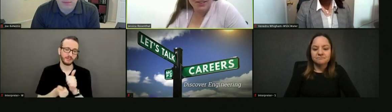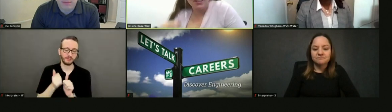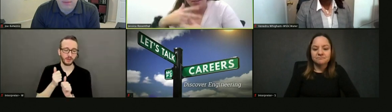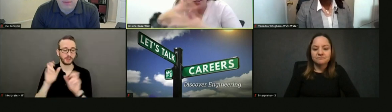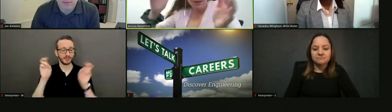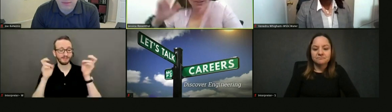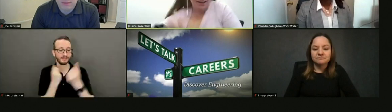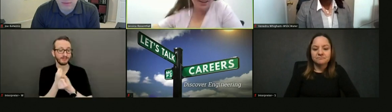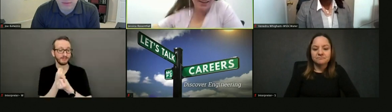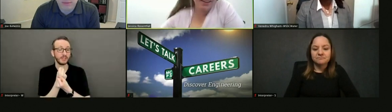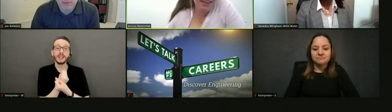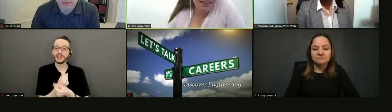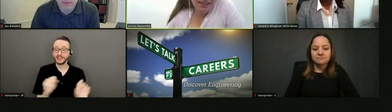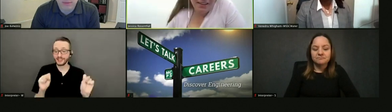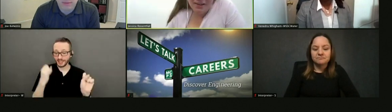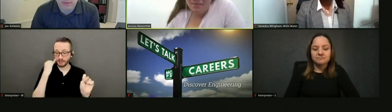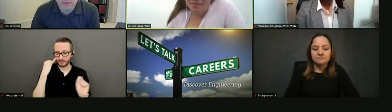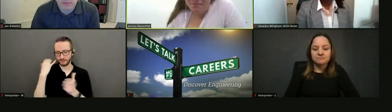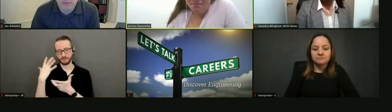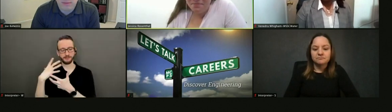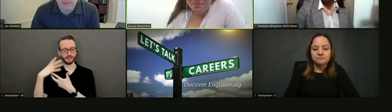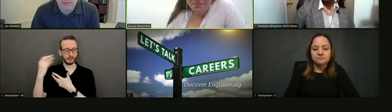those are the safest if you're outside. And